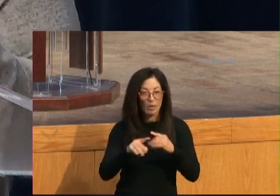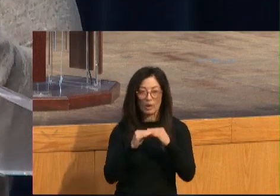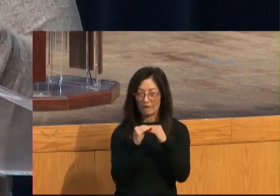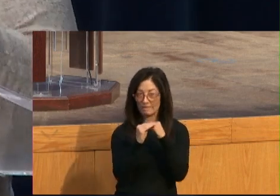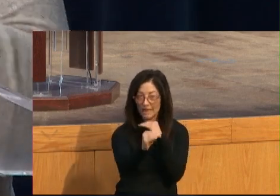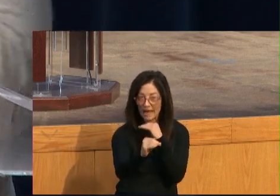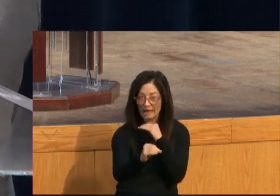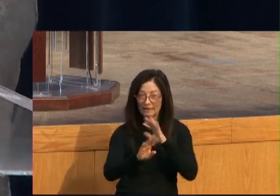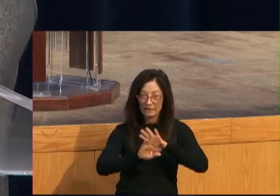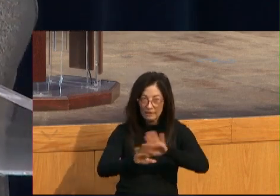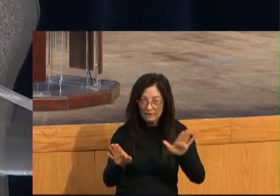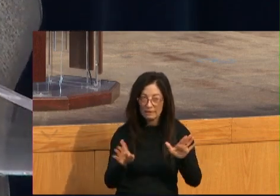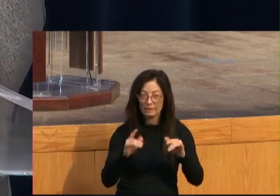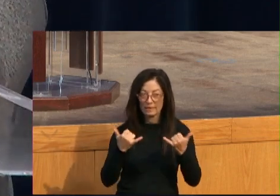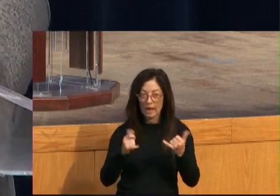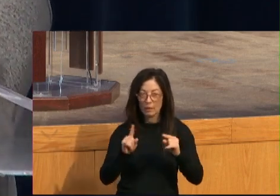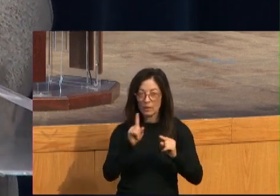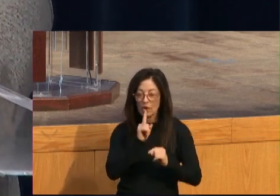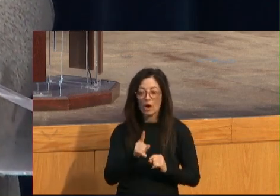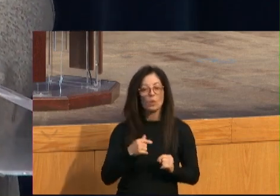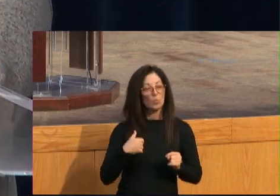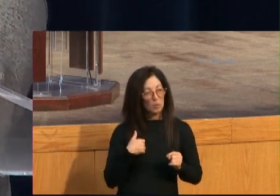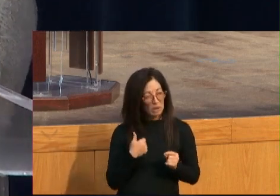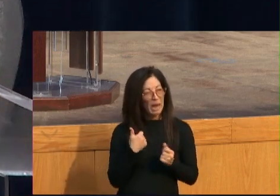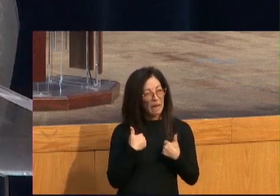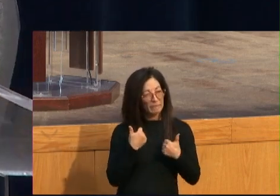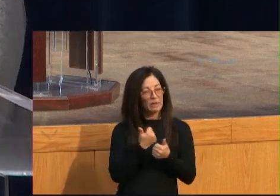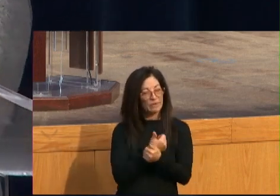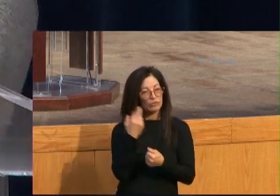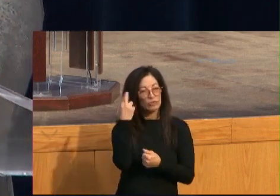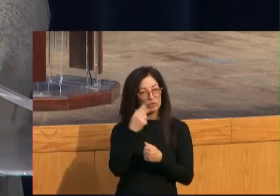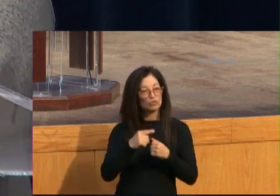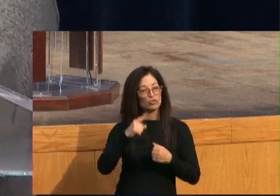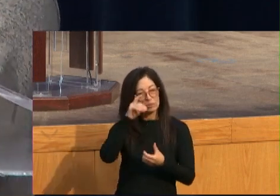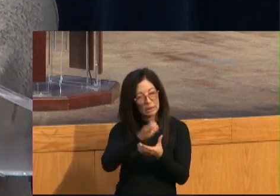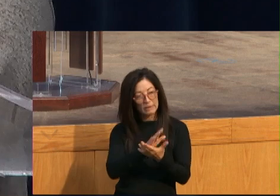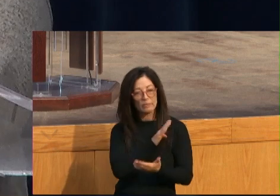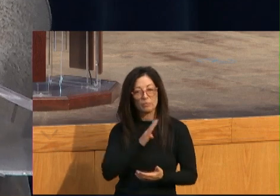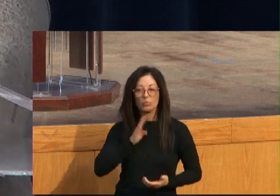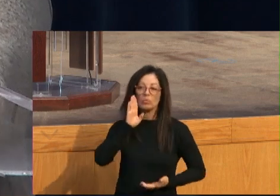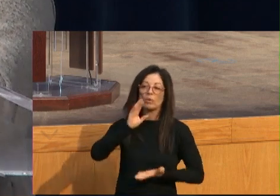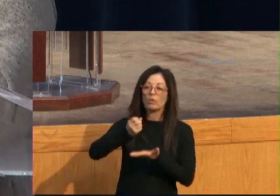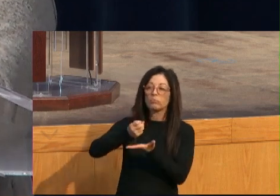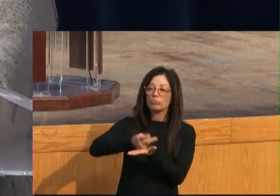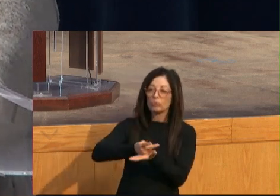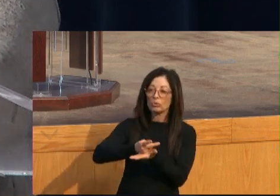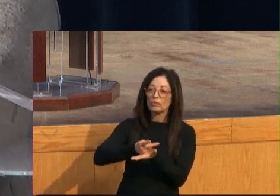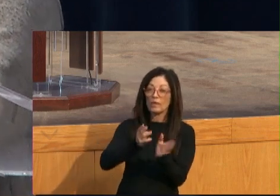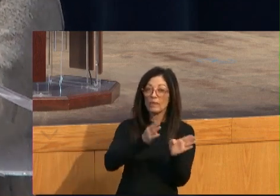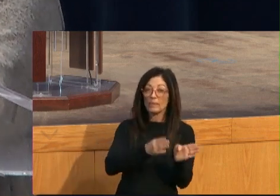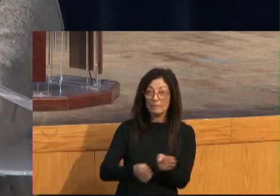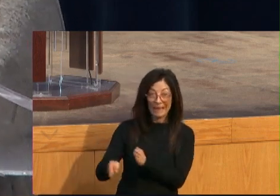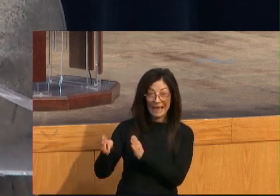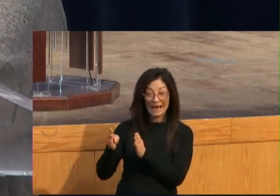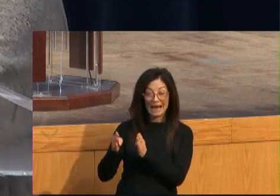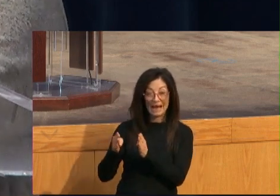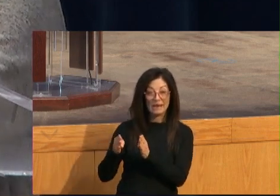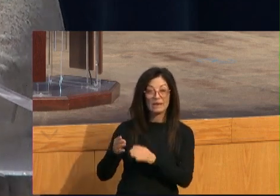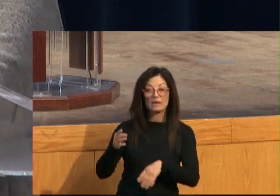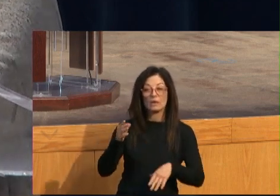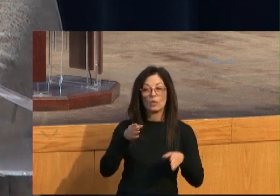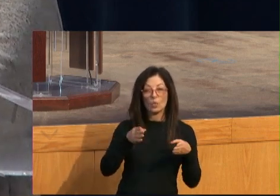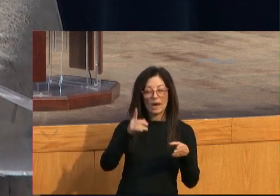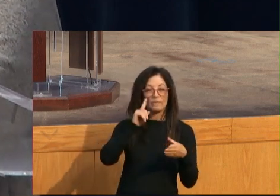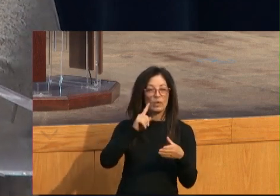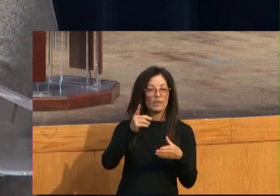are. We have every reason to believe that the board will approve the planned way for the district office